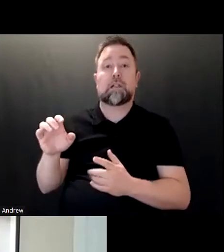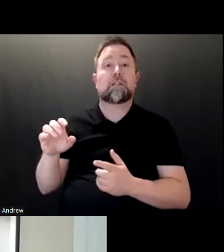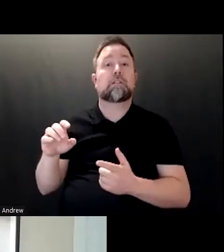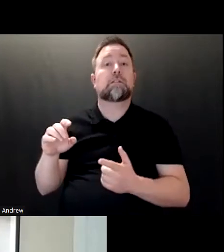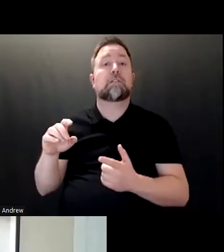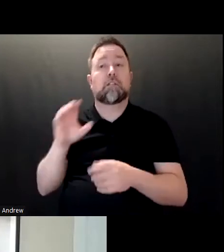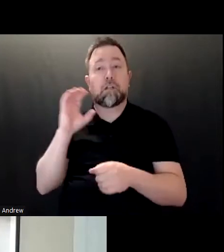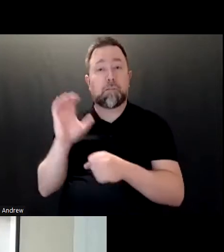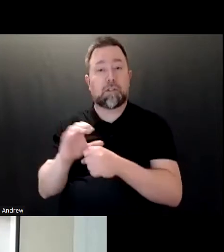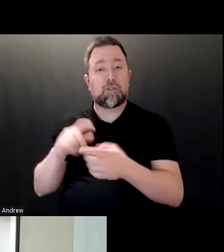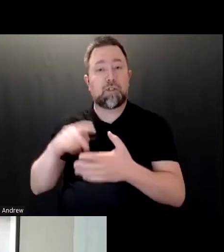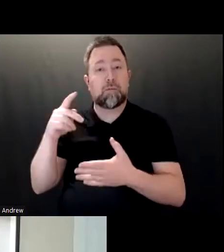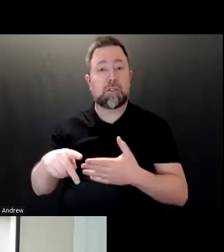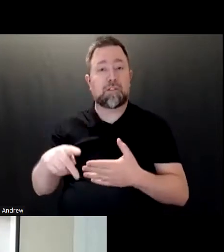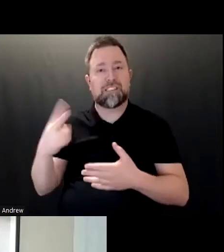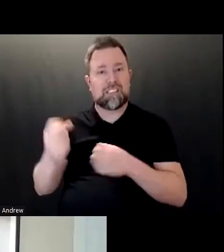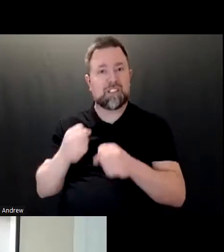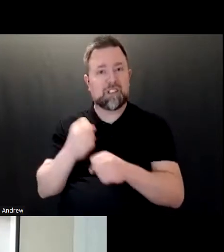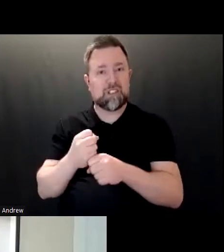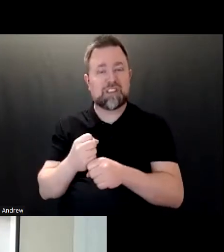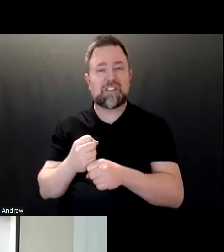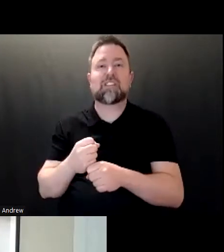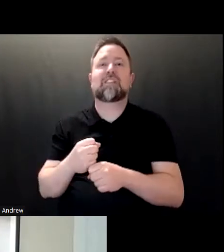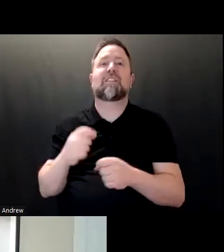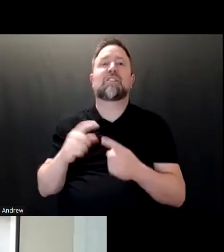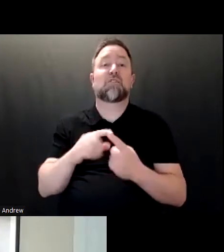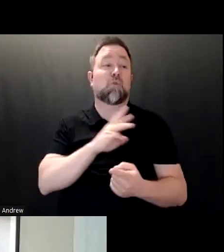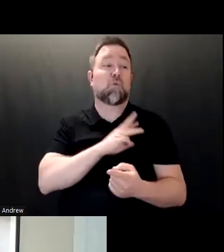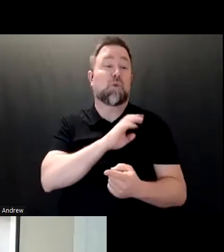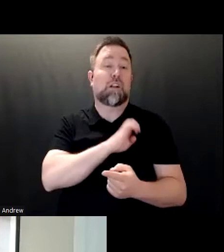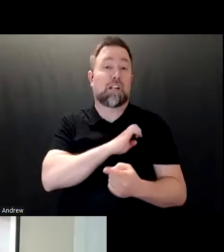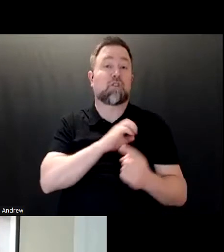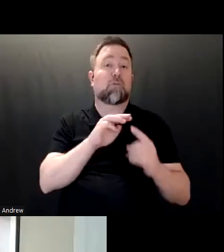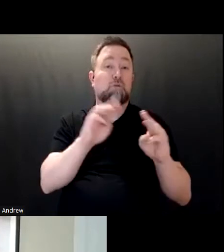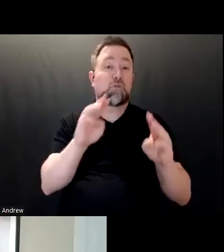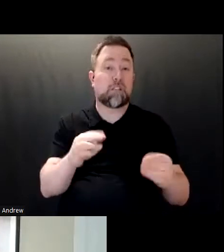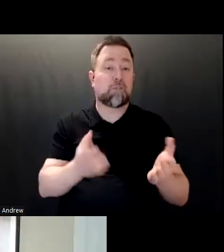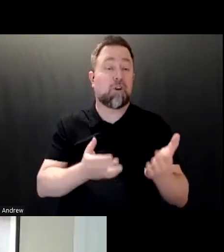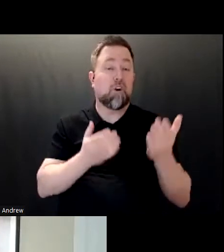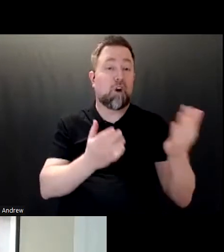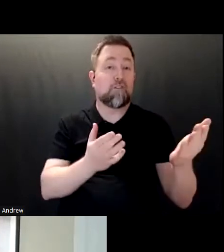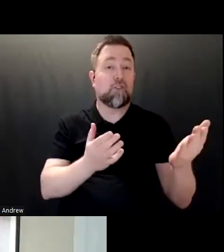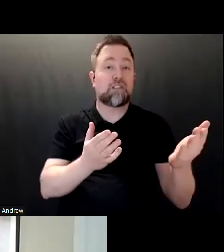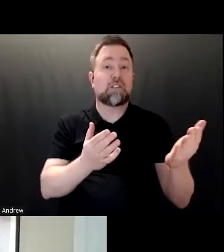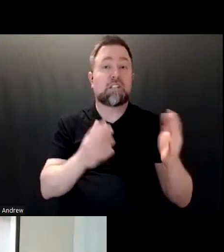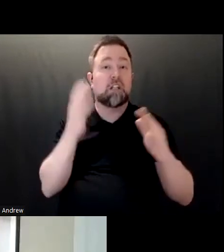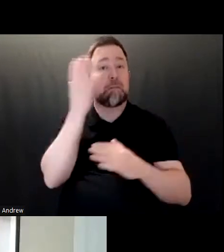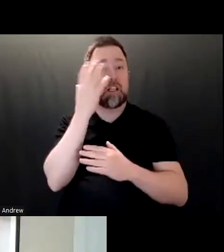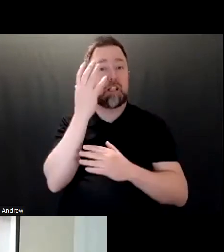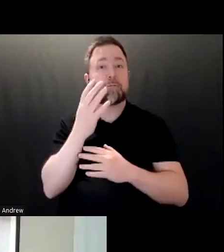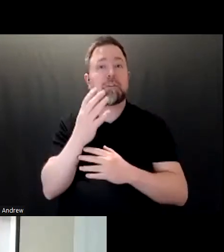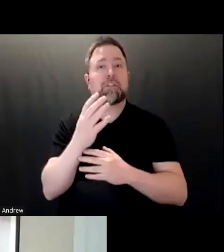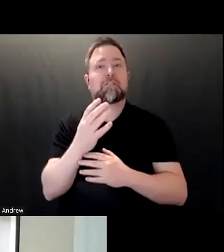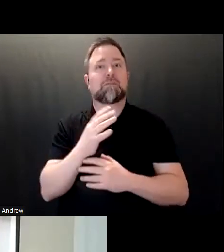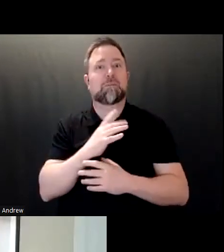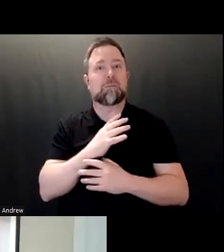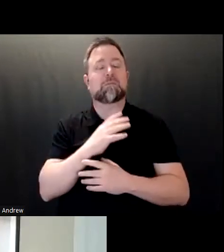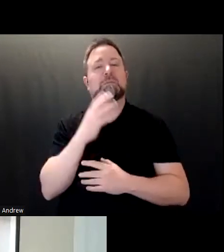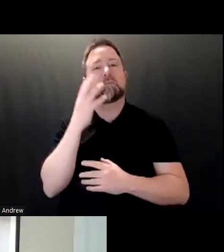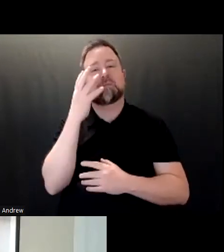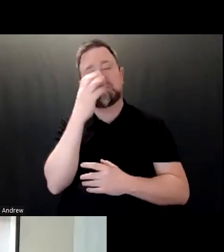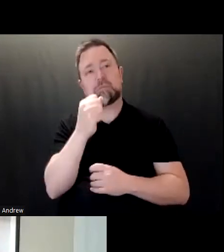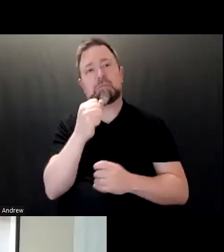And then I like to show this last image to conclude presentations of Esherick. I believe this is in his last year of